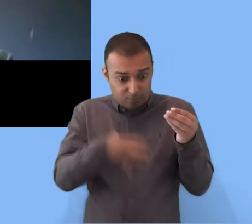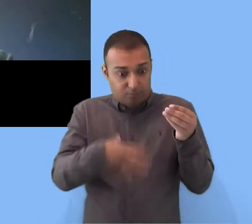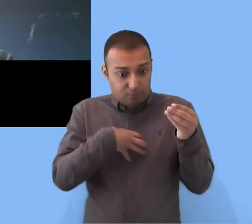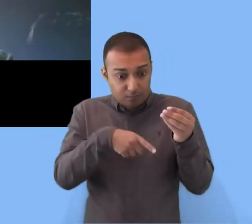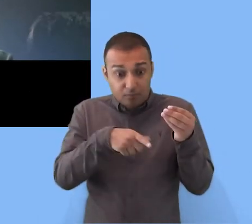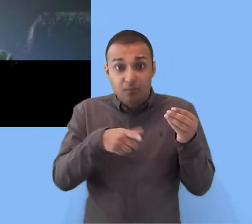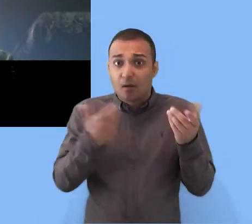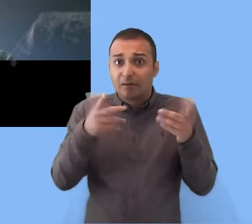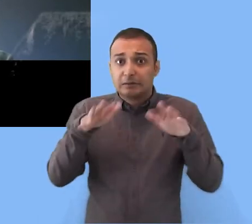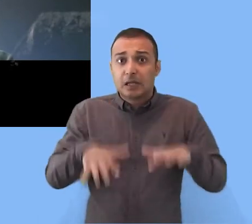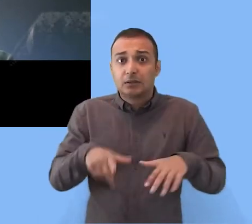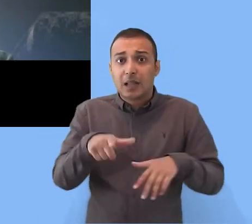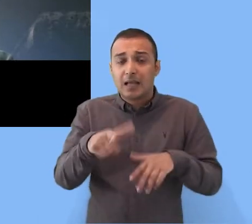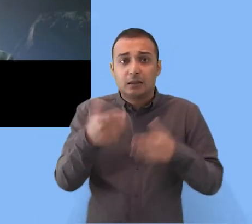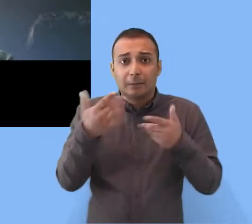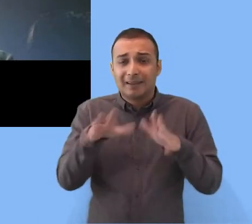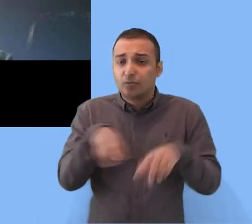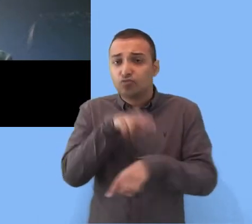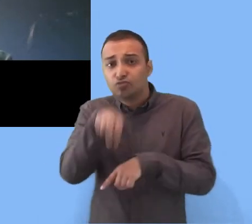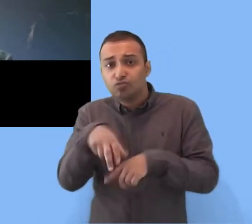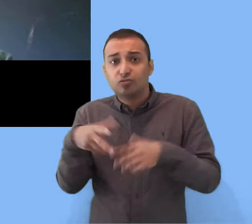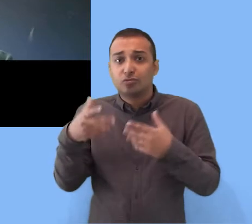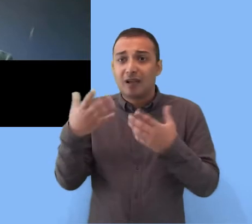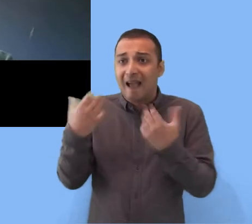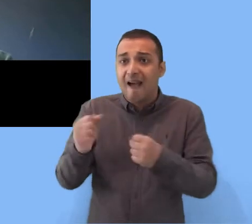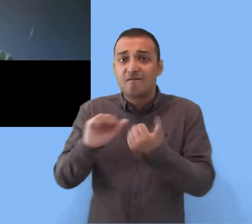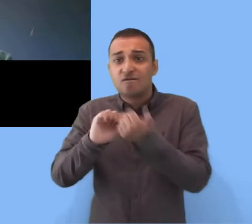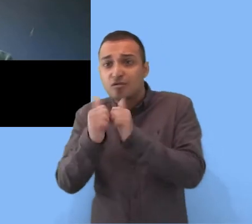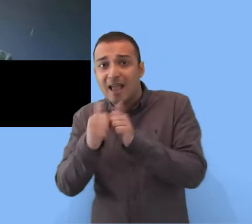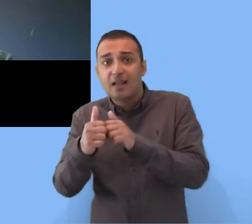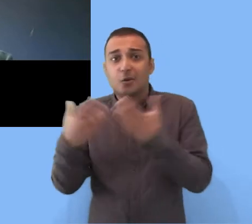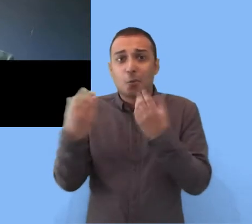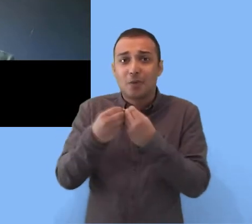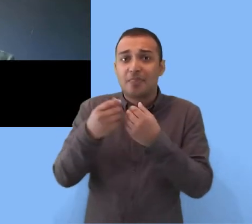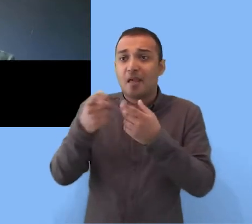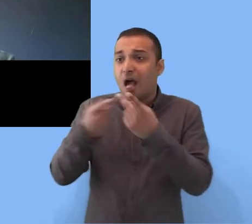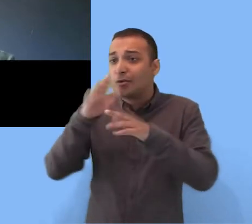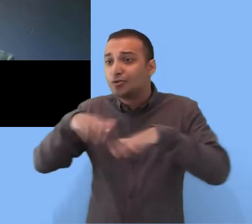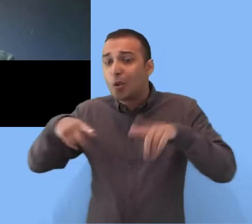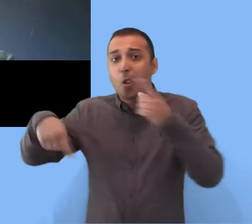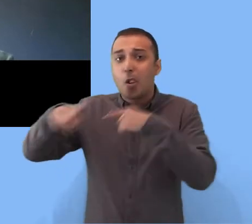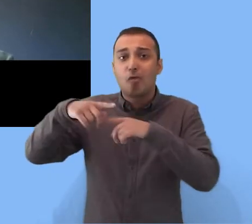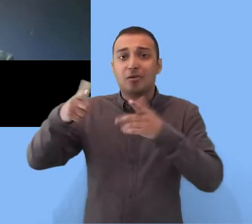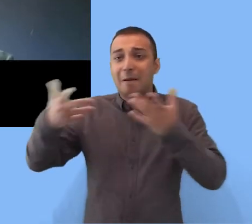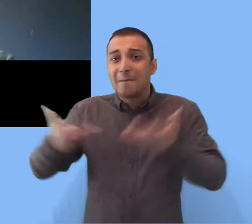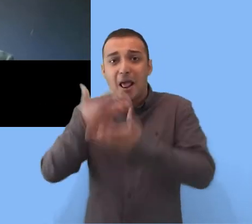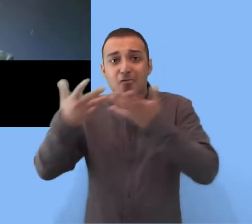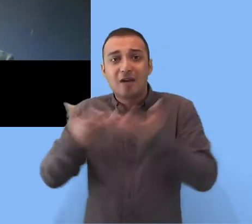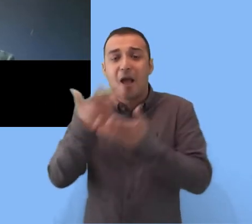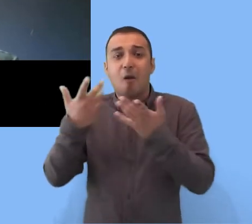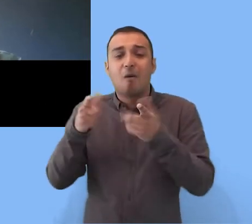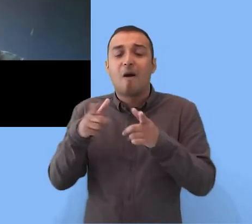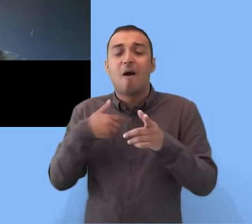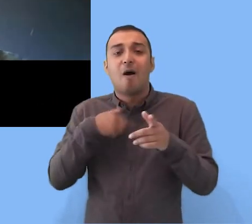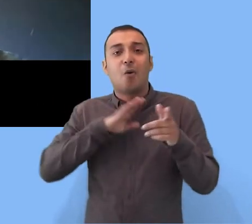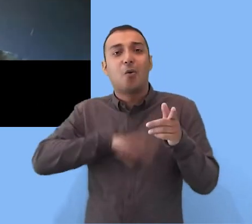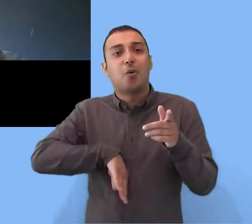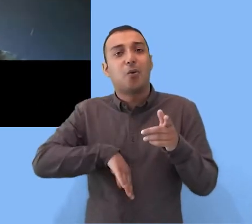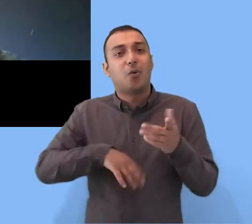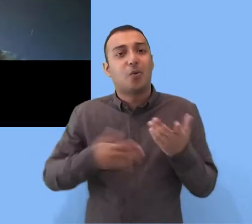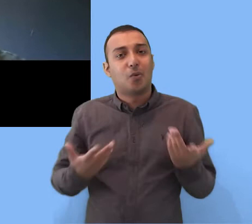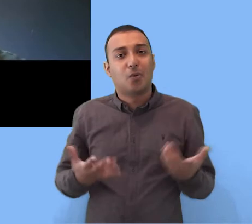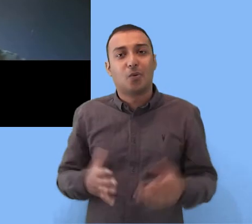down playing with blocks, or they're playing with the other children. They've made friends, and it will give them a little bit of relief as well.